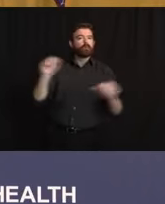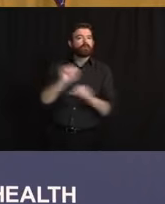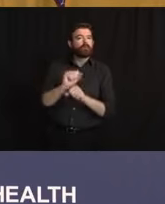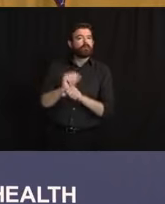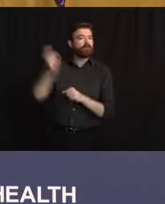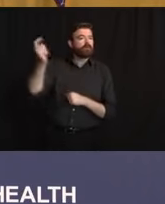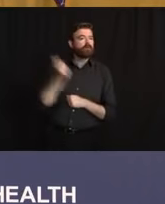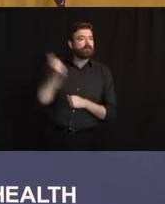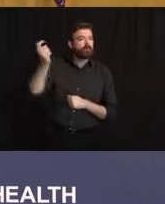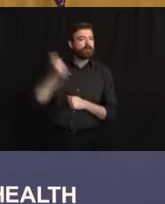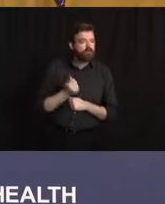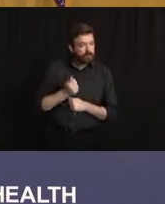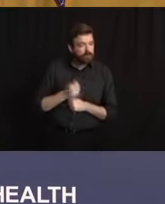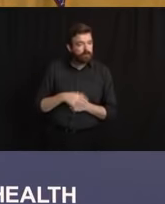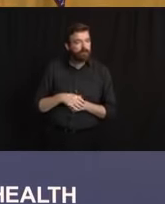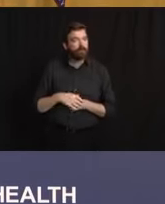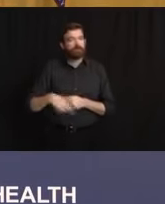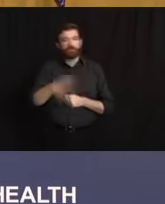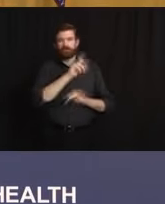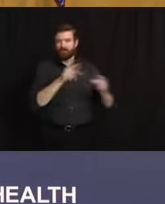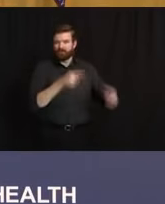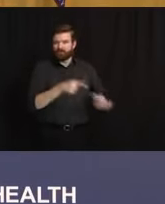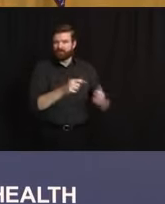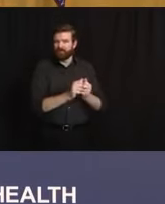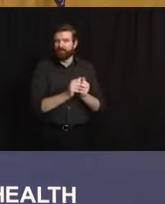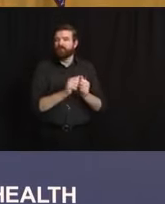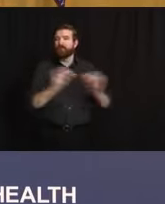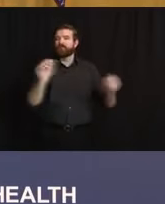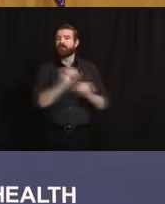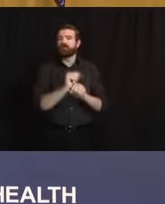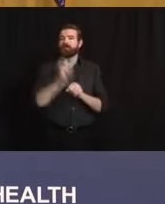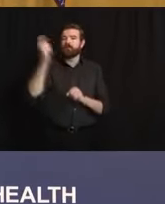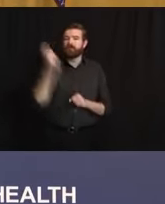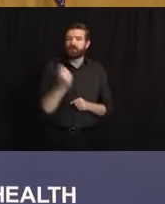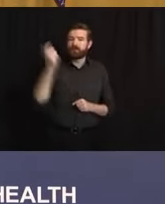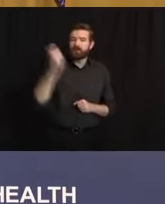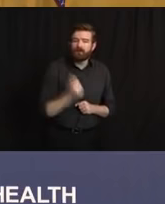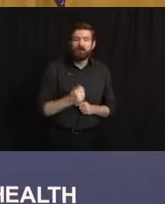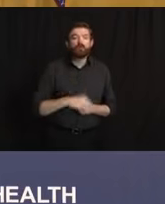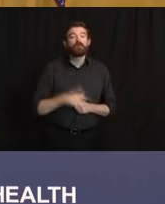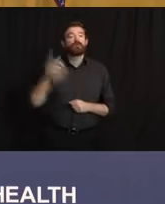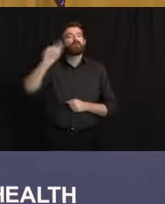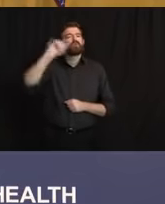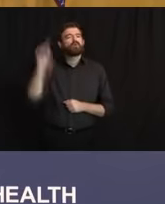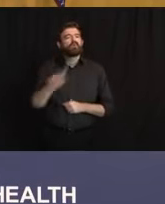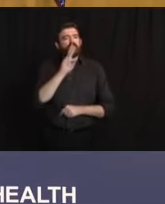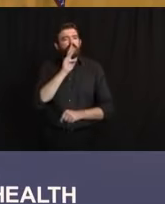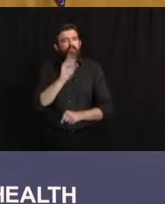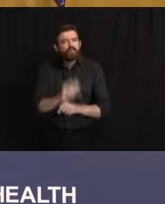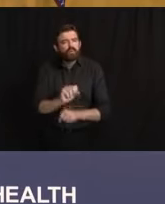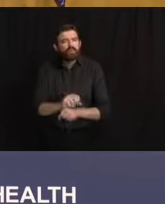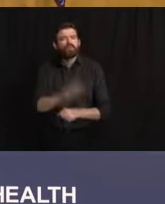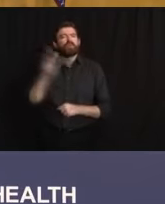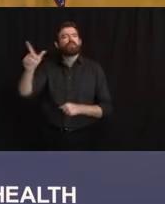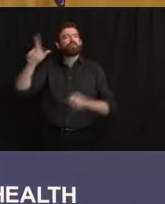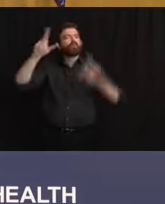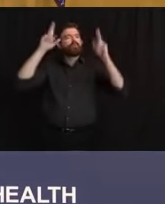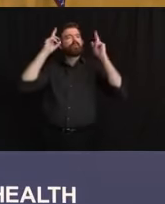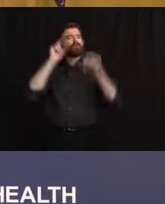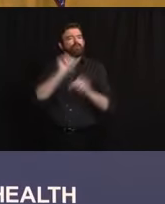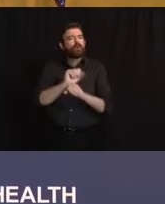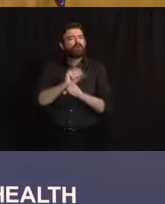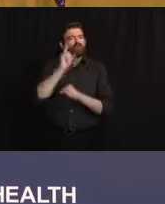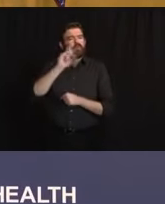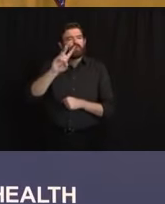lawsuit against Trenton Waterworks or the barber shop situation at Woodbridge Police? Okay. If there's a